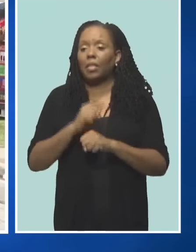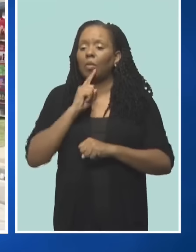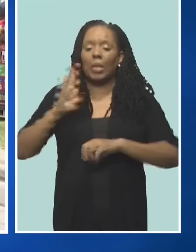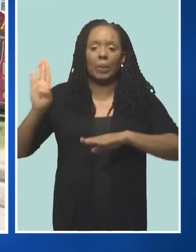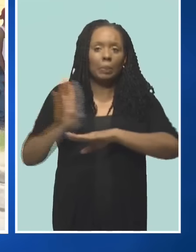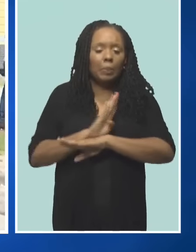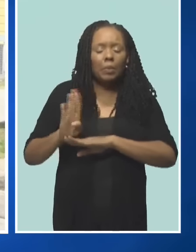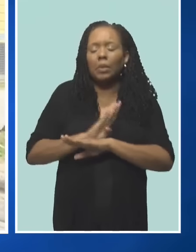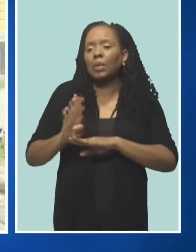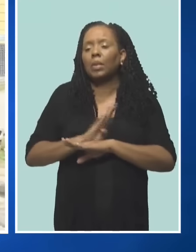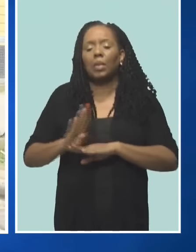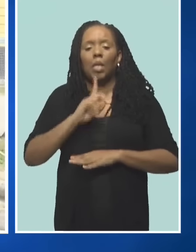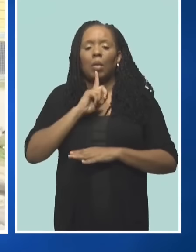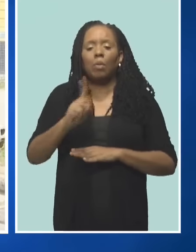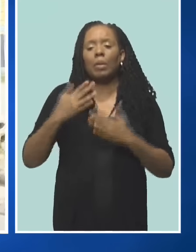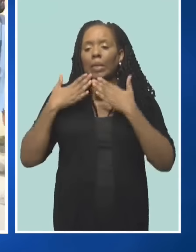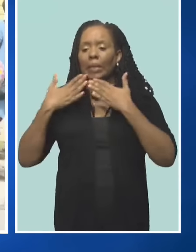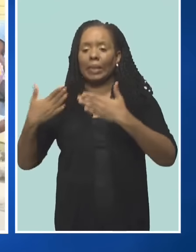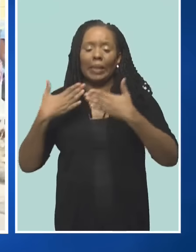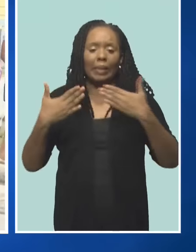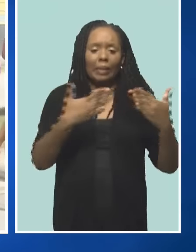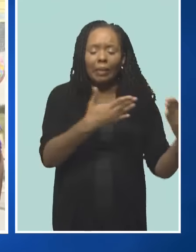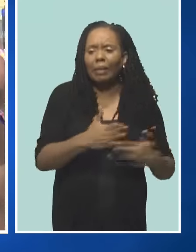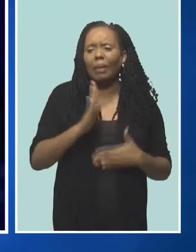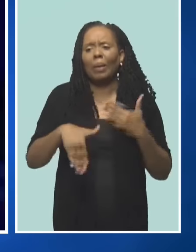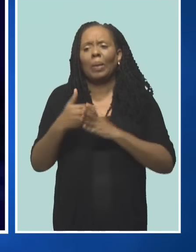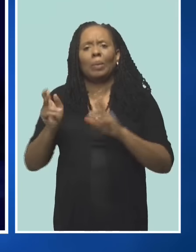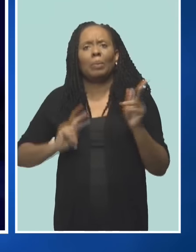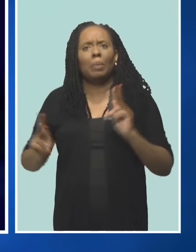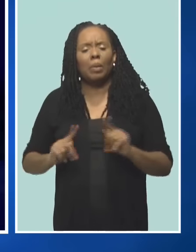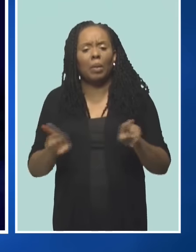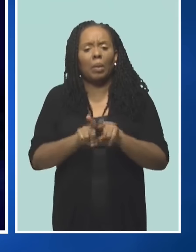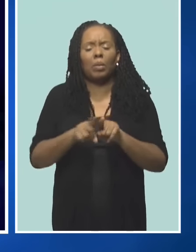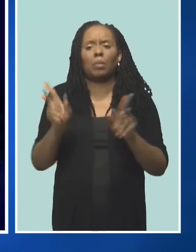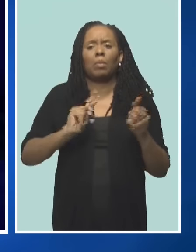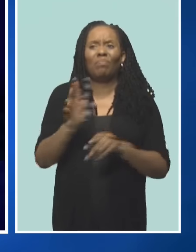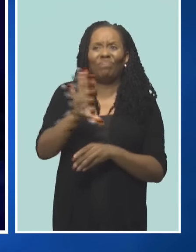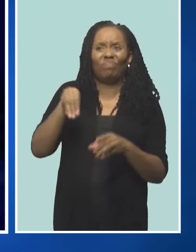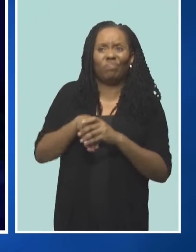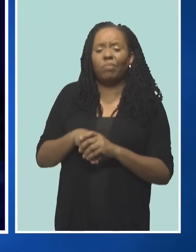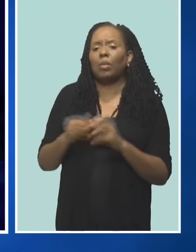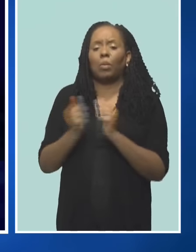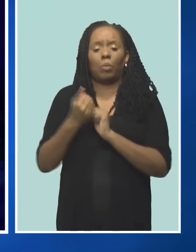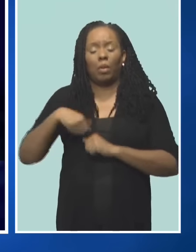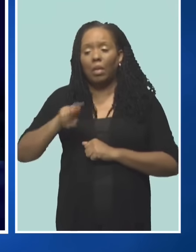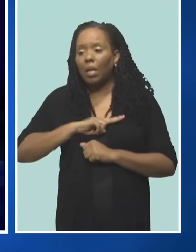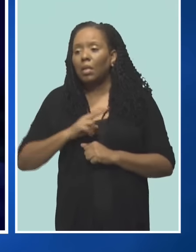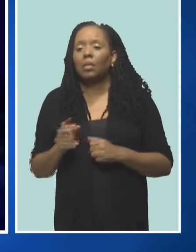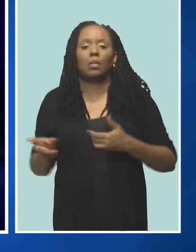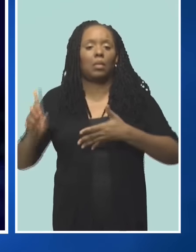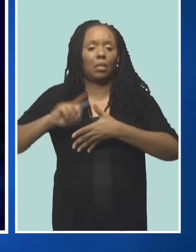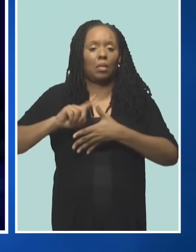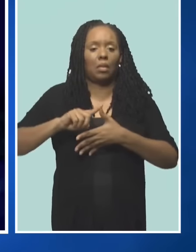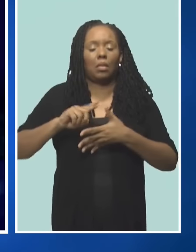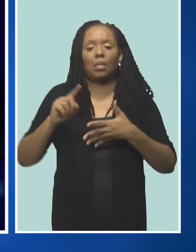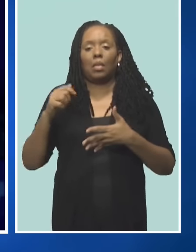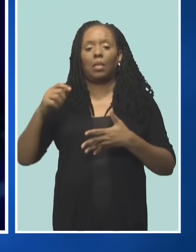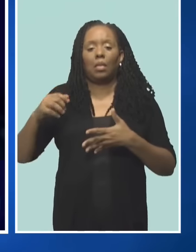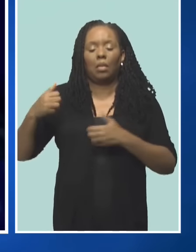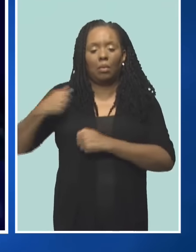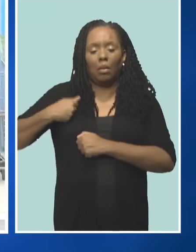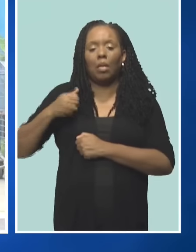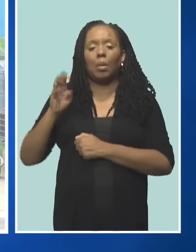every officer in the organization and also persons who would have come on board and partnered with us. That is persons from the Barbados Defense Force